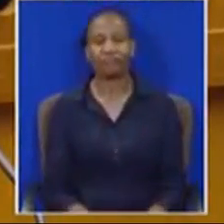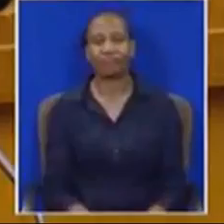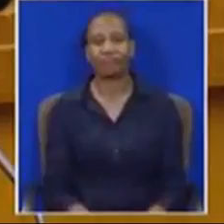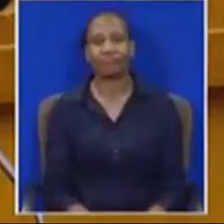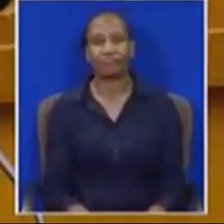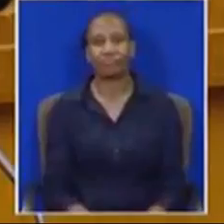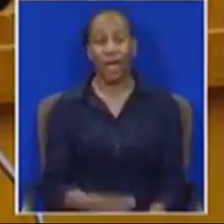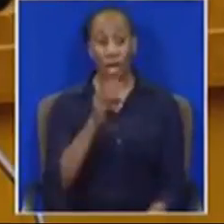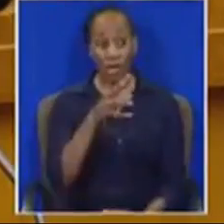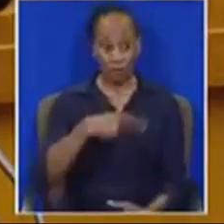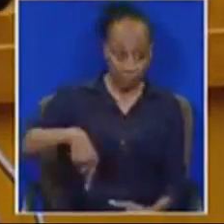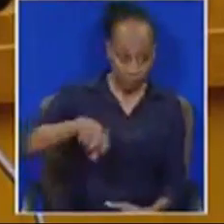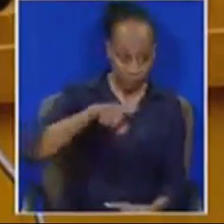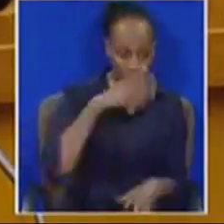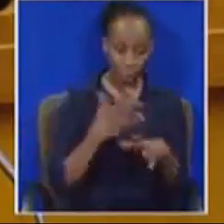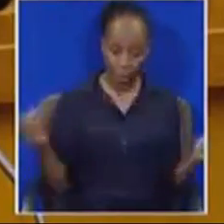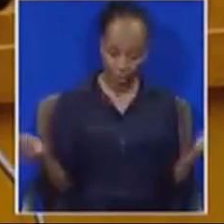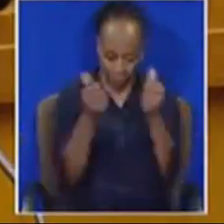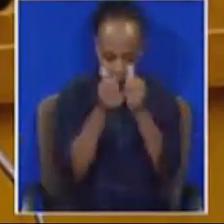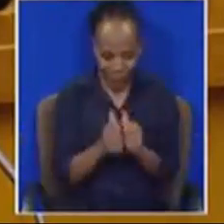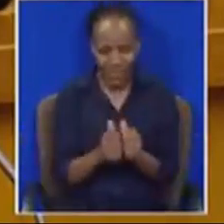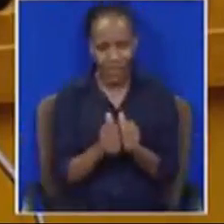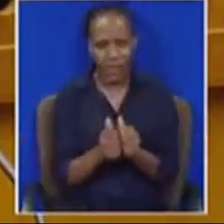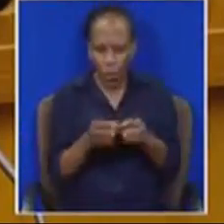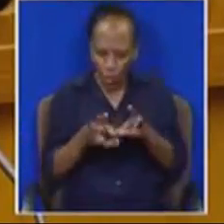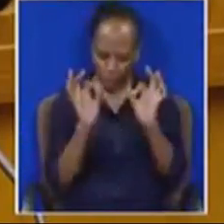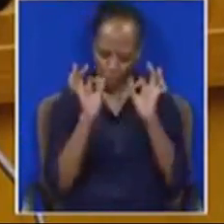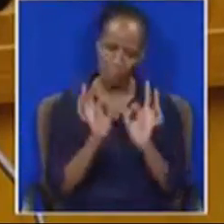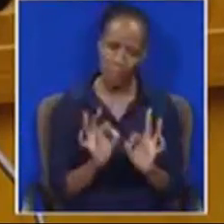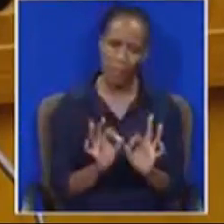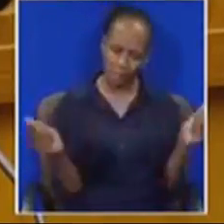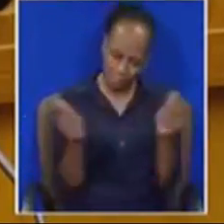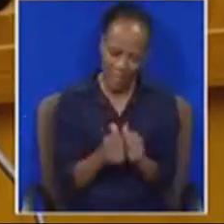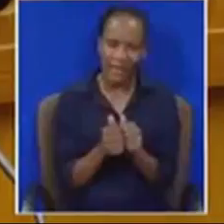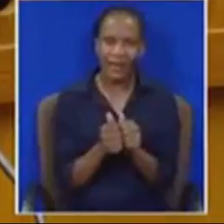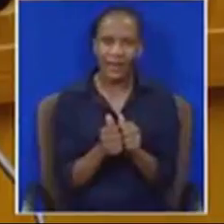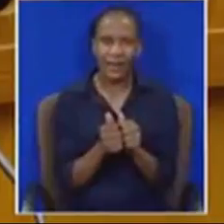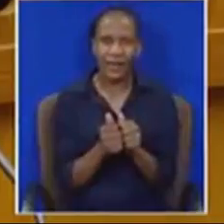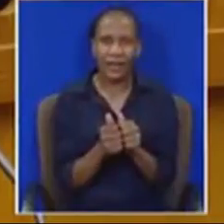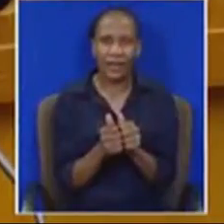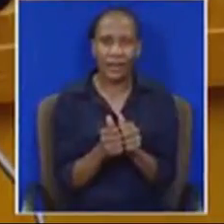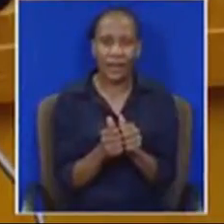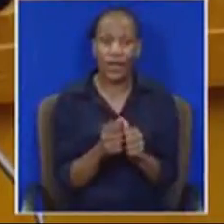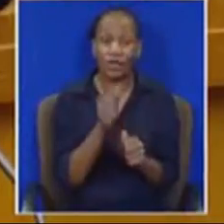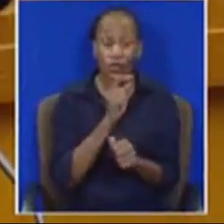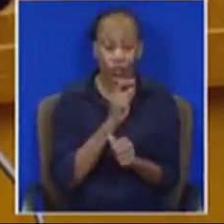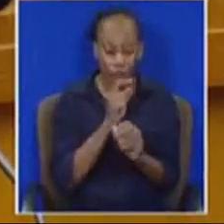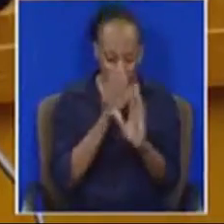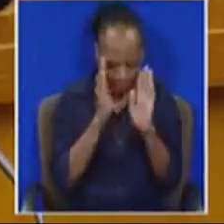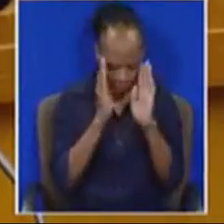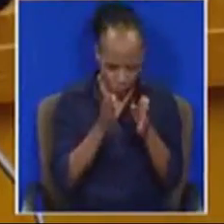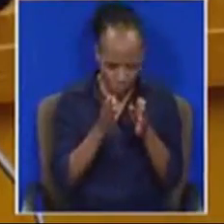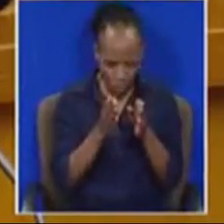By working together in a genuine partnership, which is underscored by trust and a shared